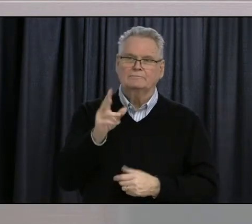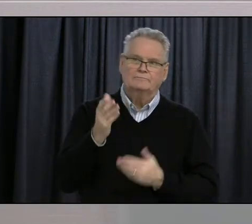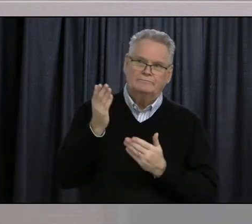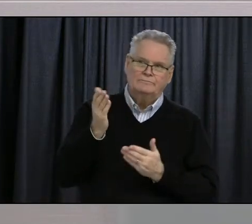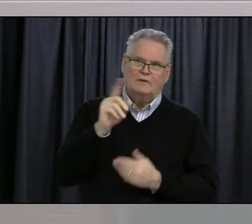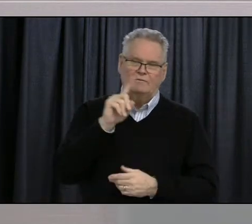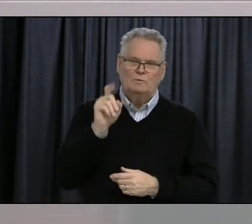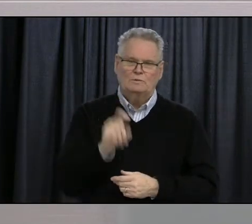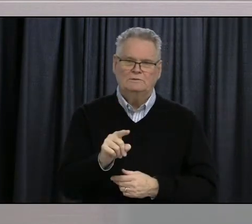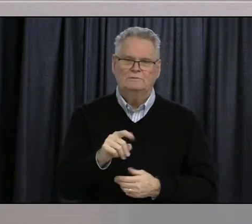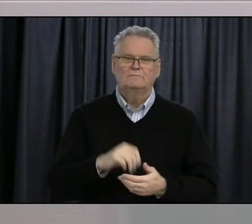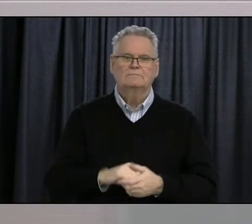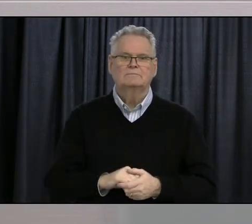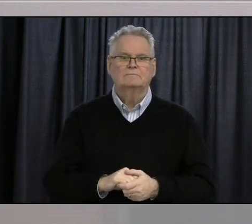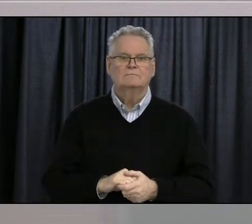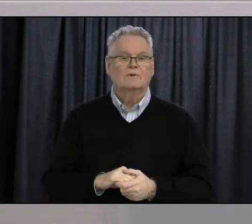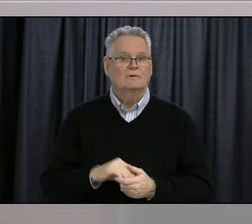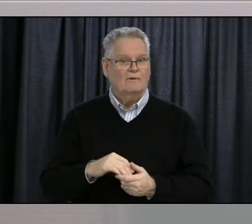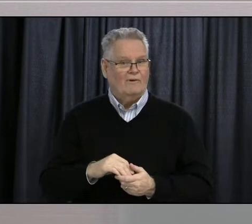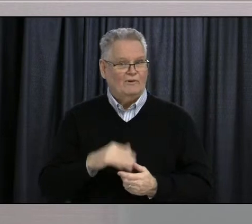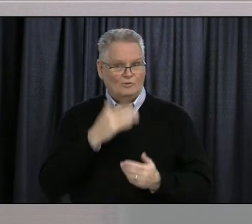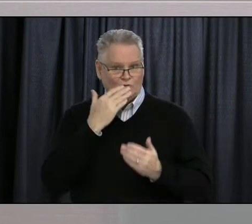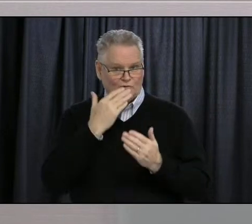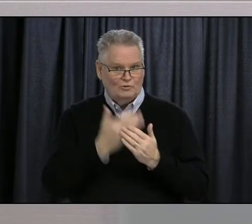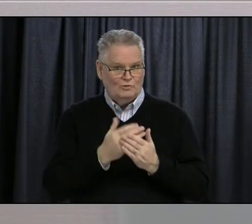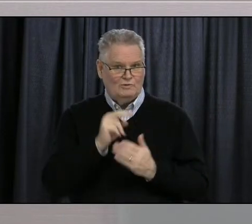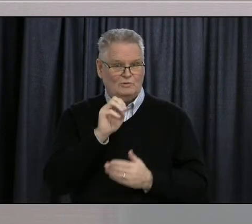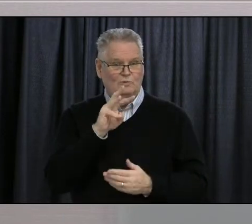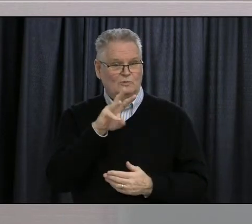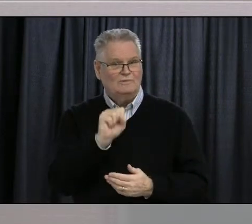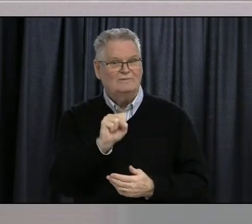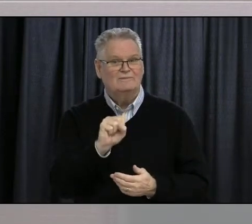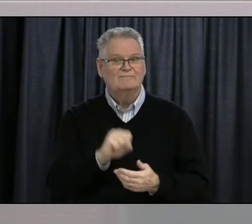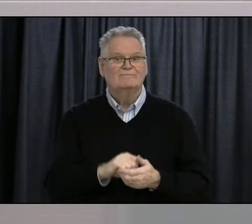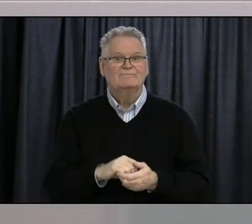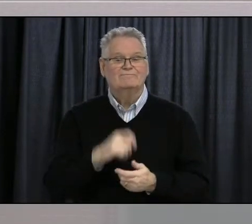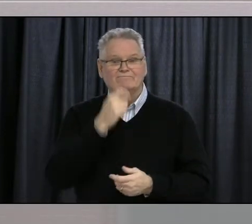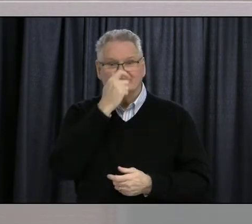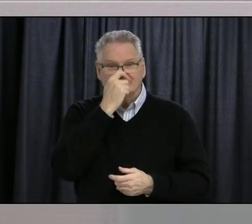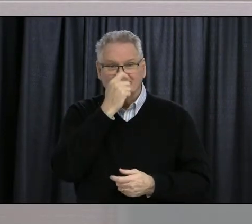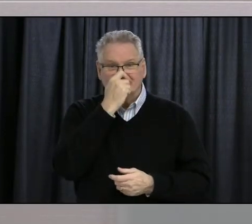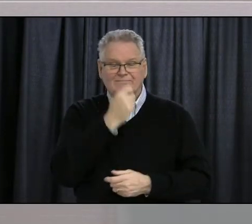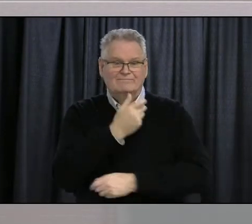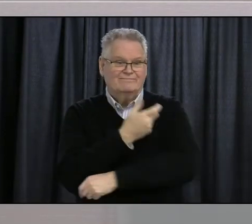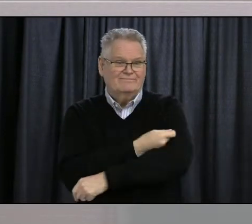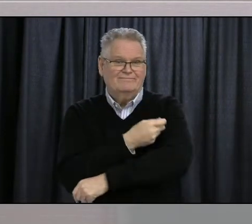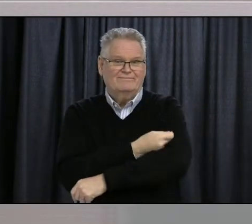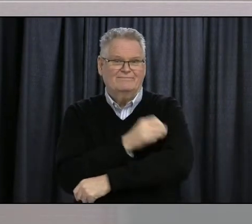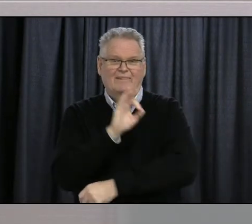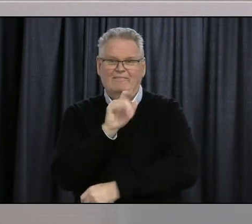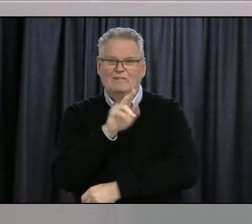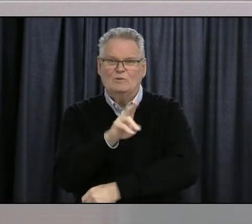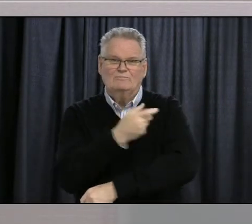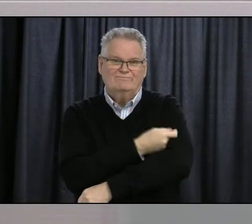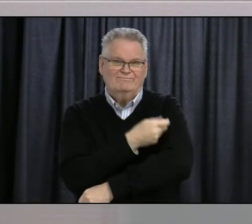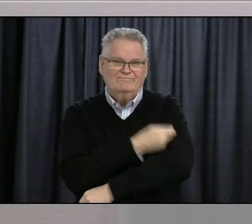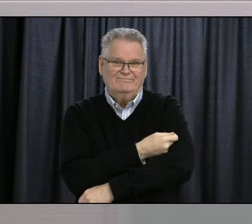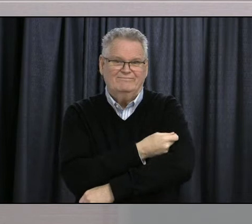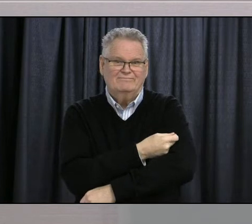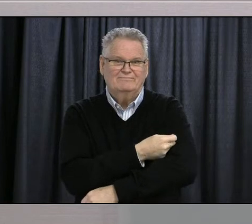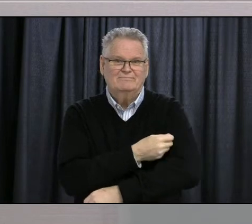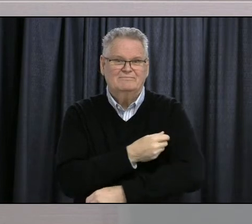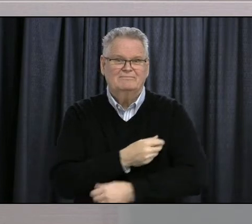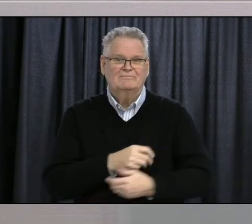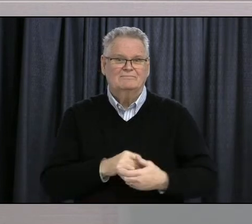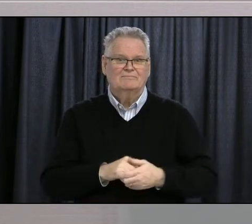news, I understand, on the flu, the confirmed cases of influenza. And as of January 19th, our